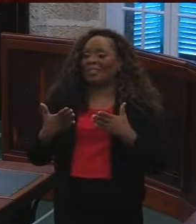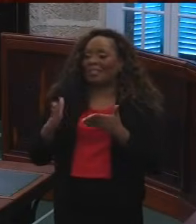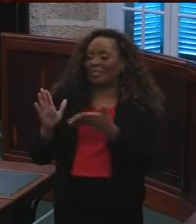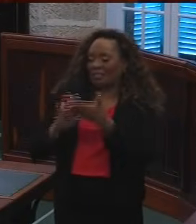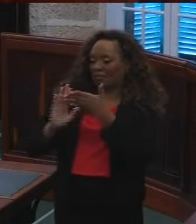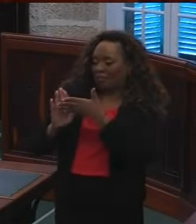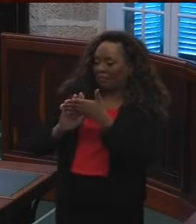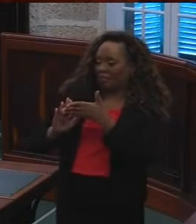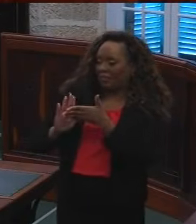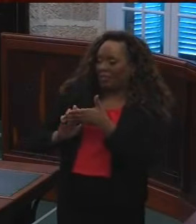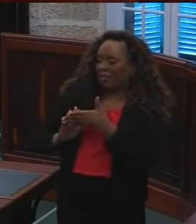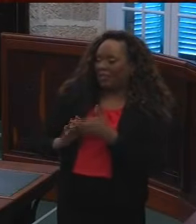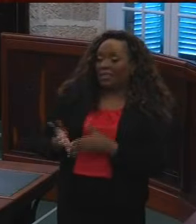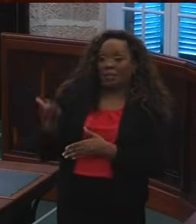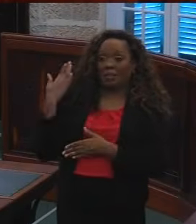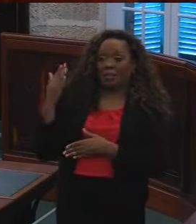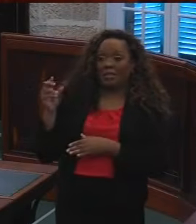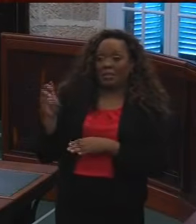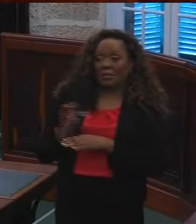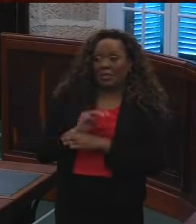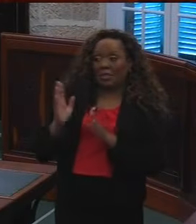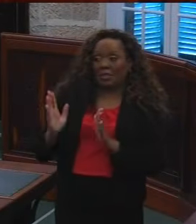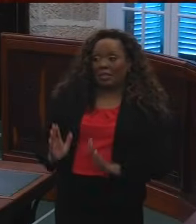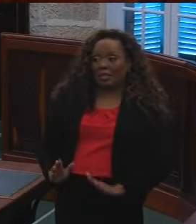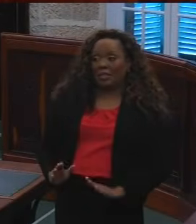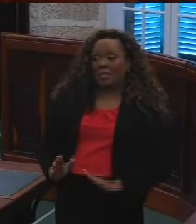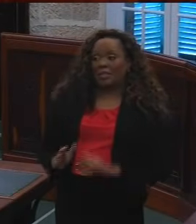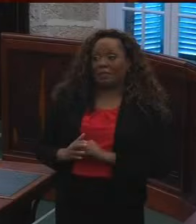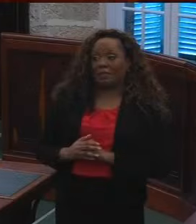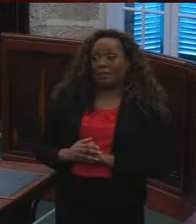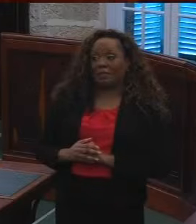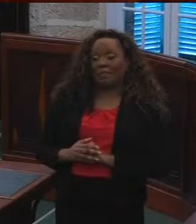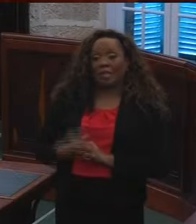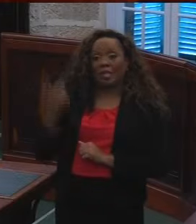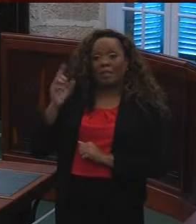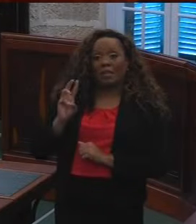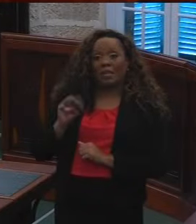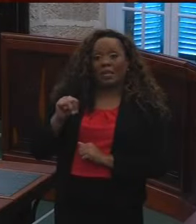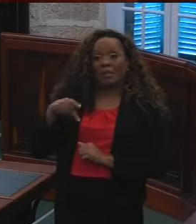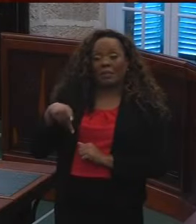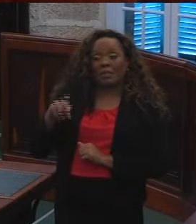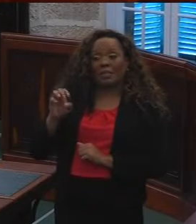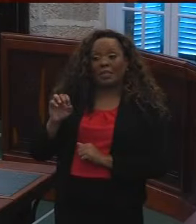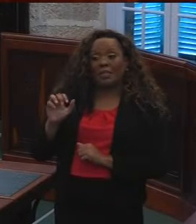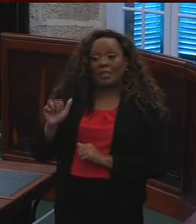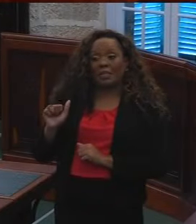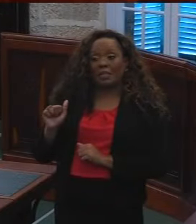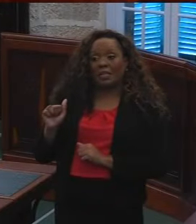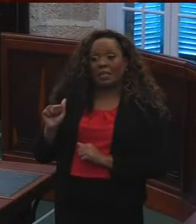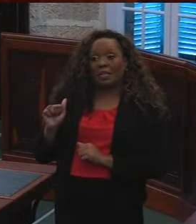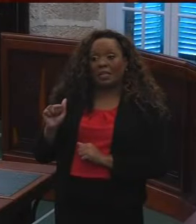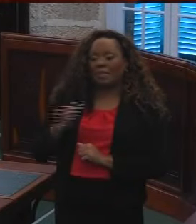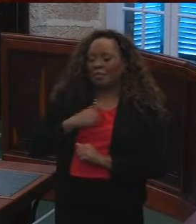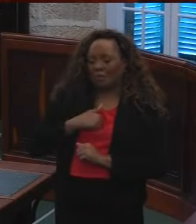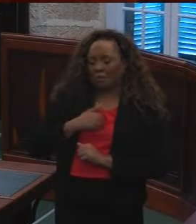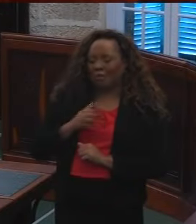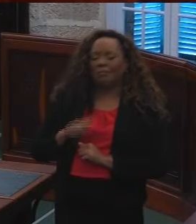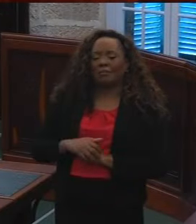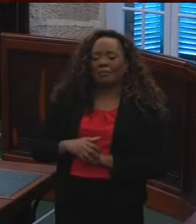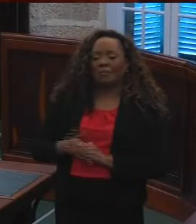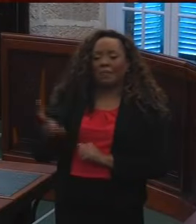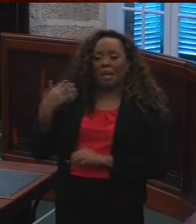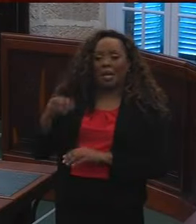charge back then, the past member for the constituency in the heart of Barbados, St. Thomas,